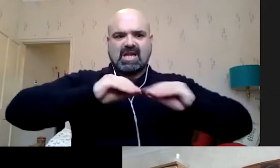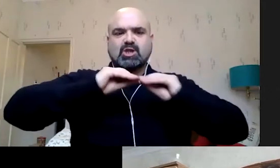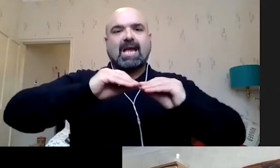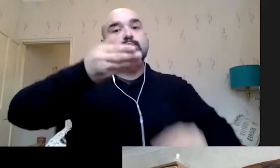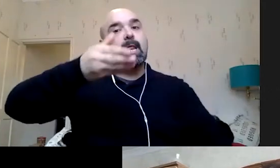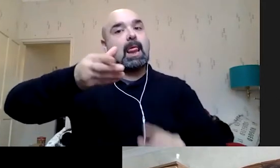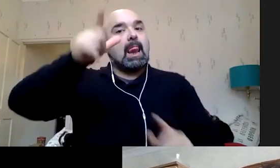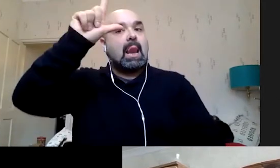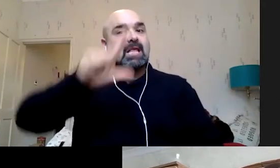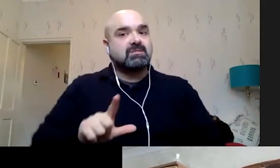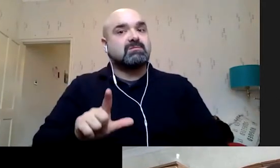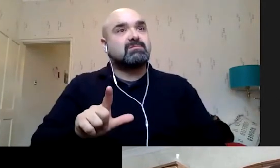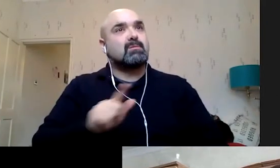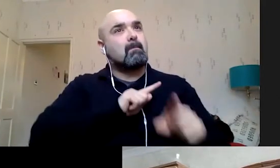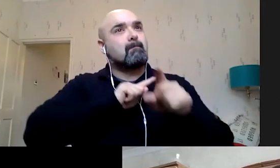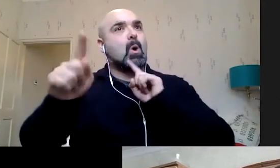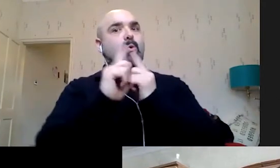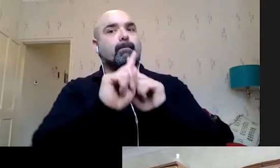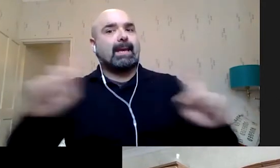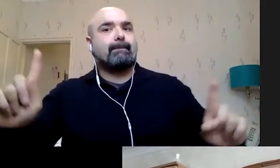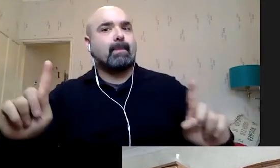forth, most people's